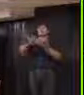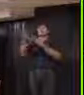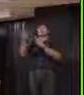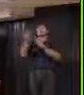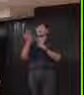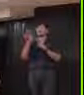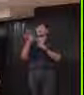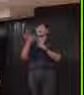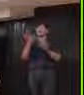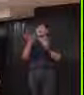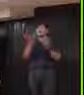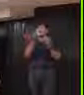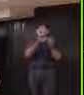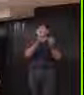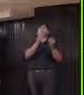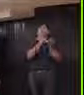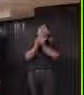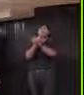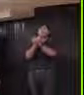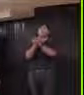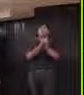just take a few together. This question is on